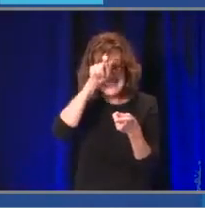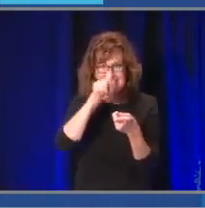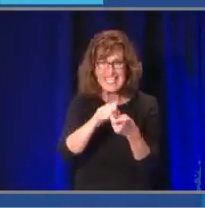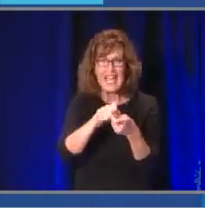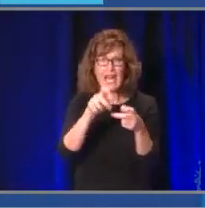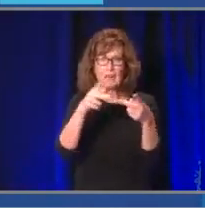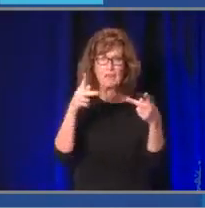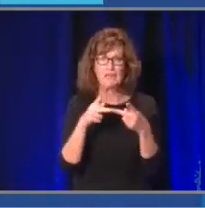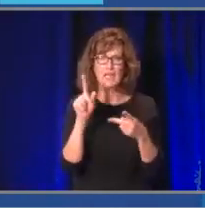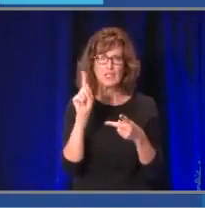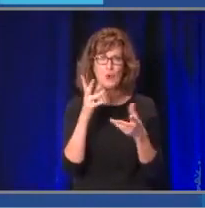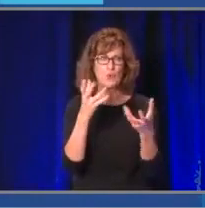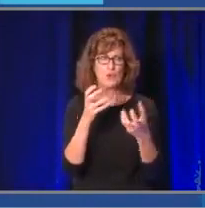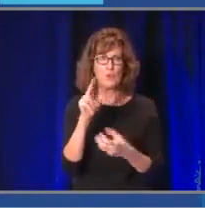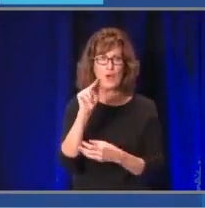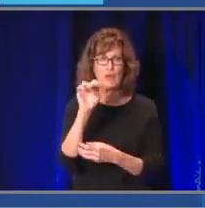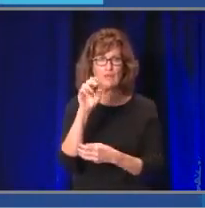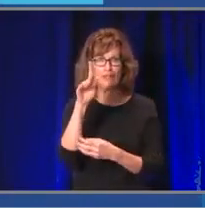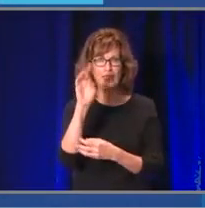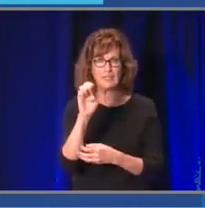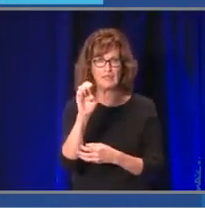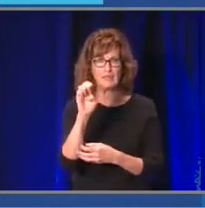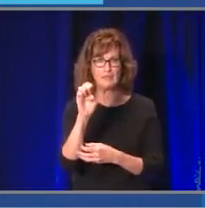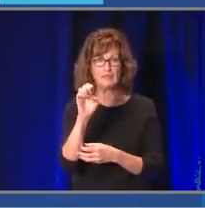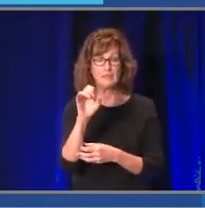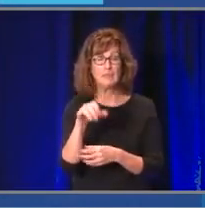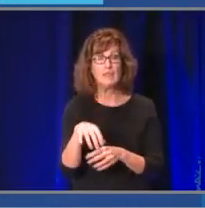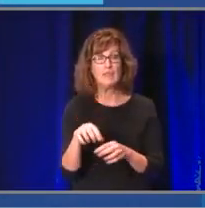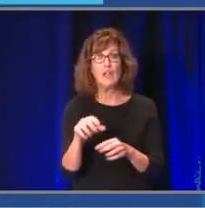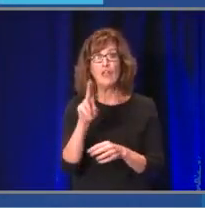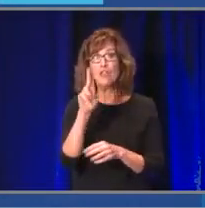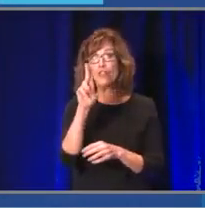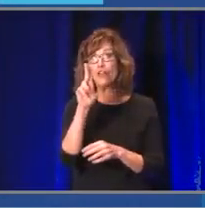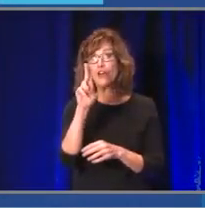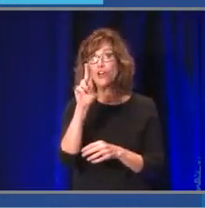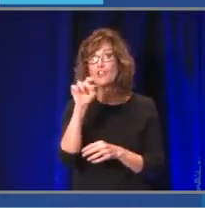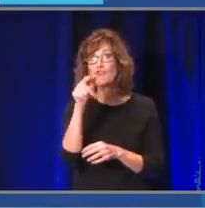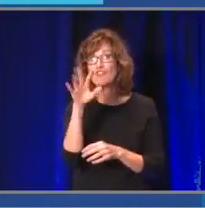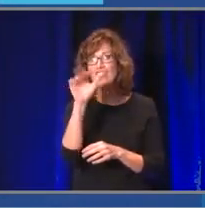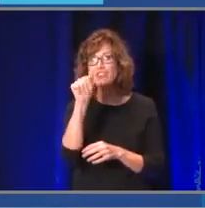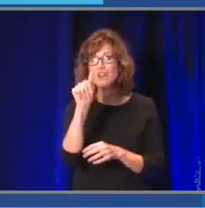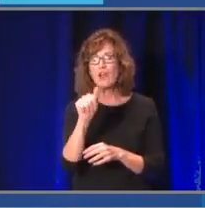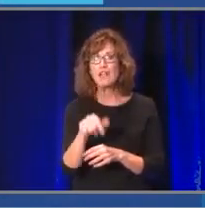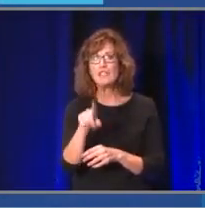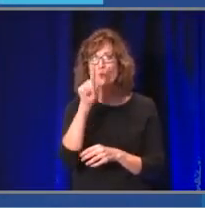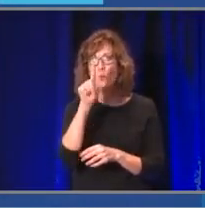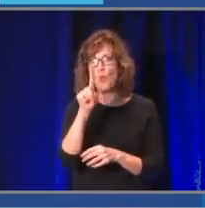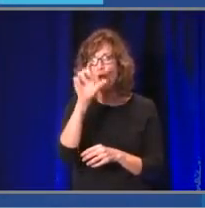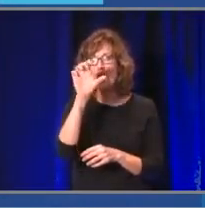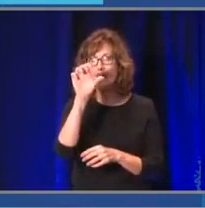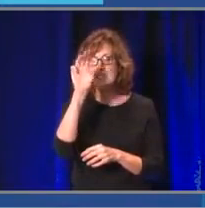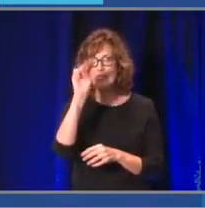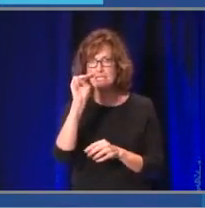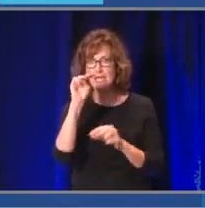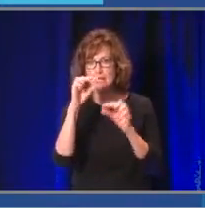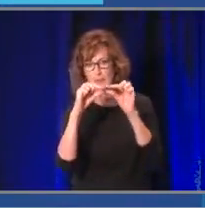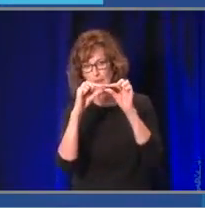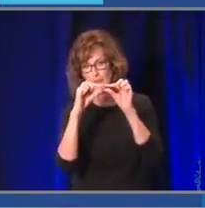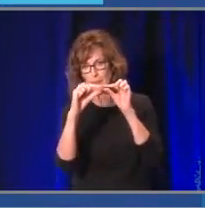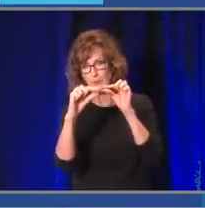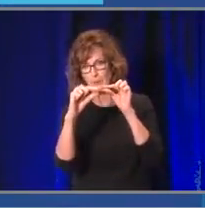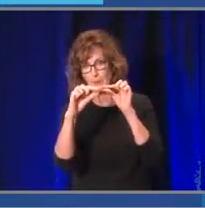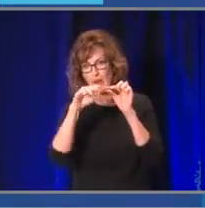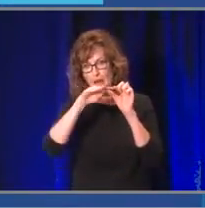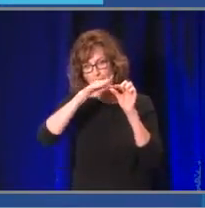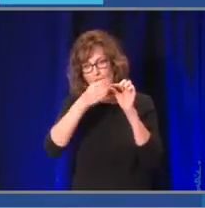exactly where we want it. The size of that tube, that urethra, is just 1 centimeter. And the wall of